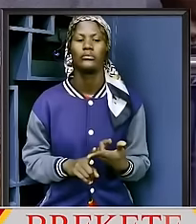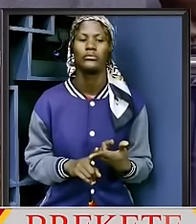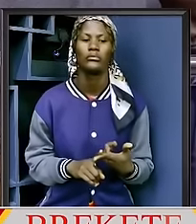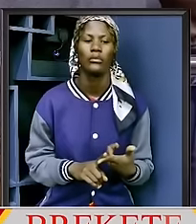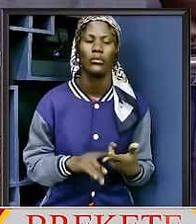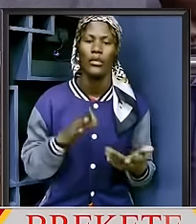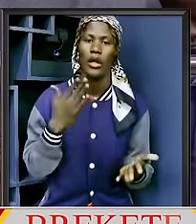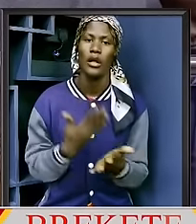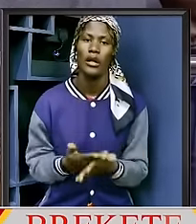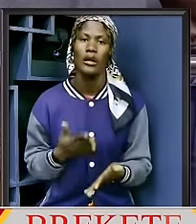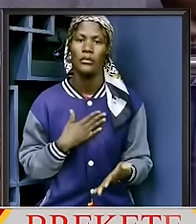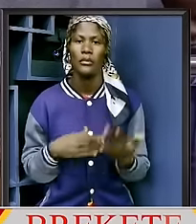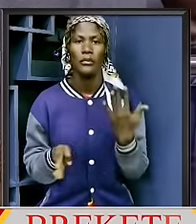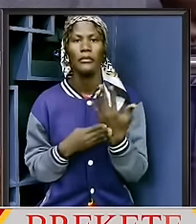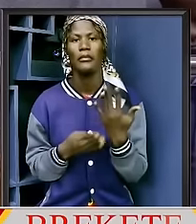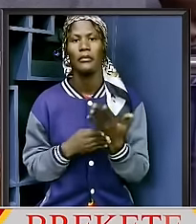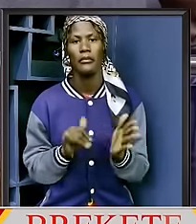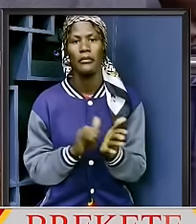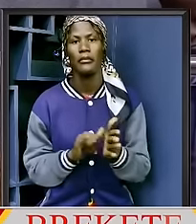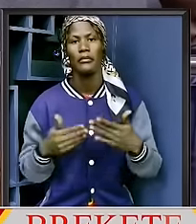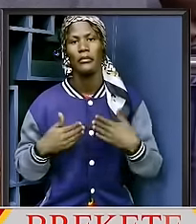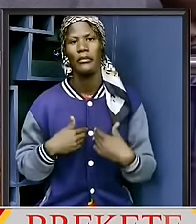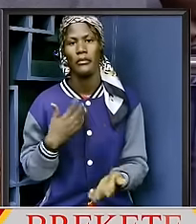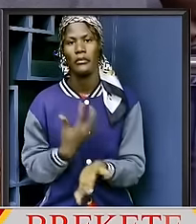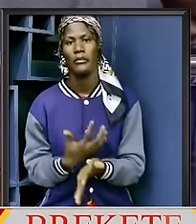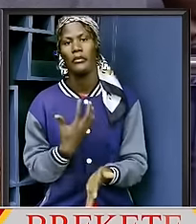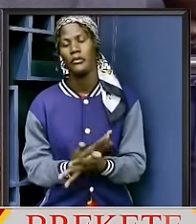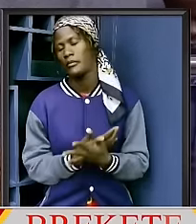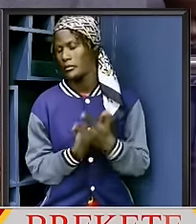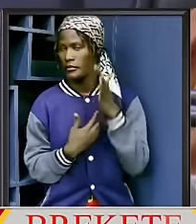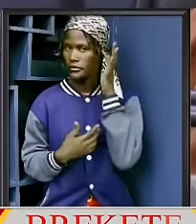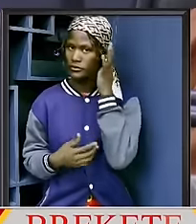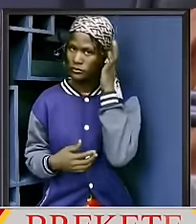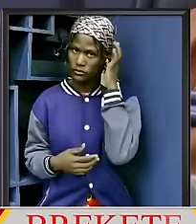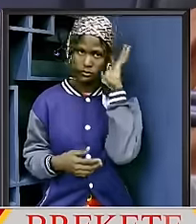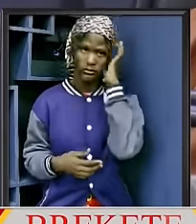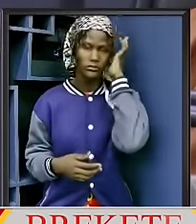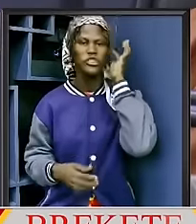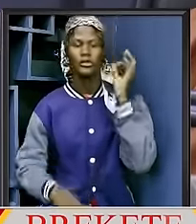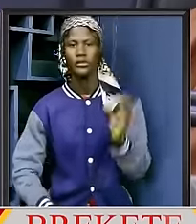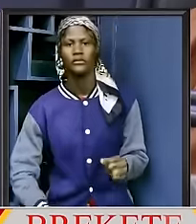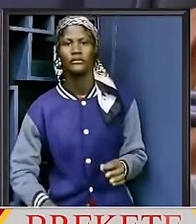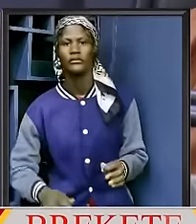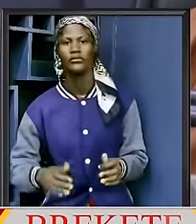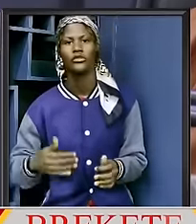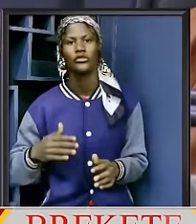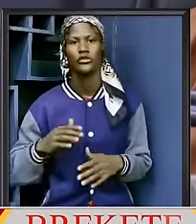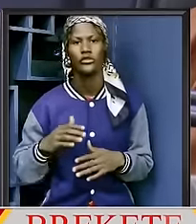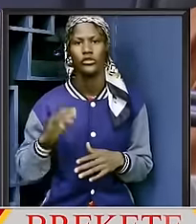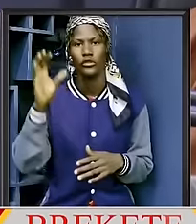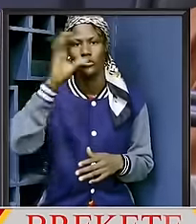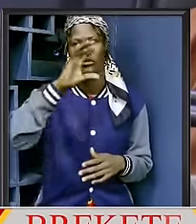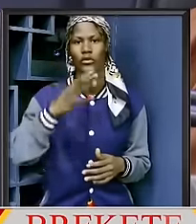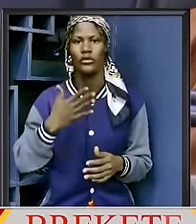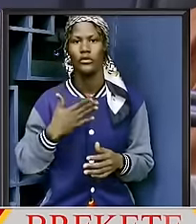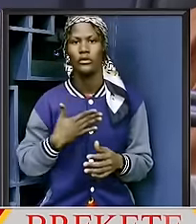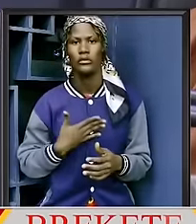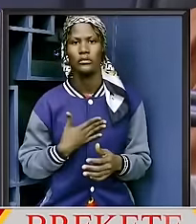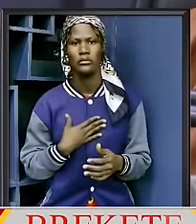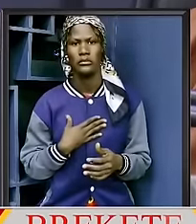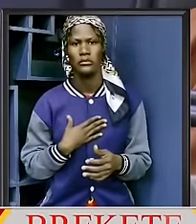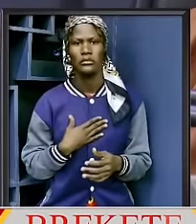all my bank that have money. I said, me, I don't have how many bank. They showed me